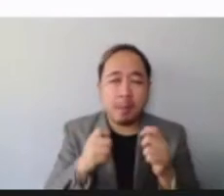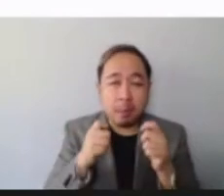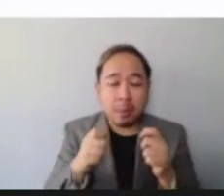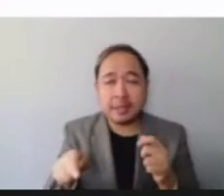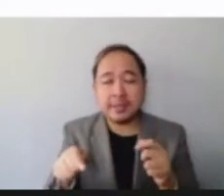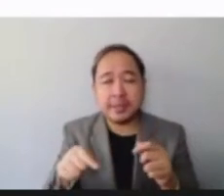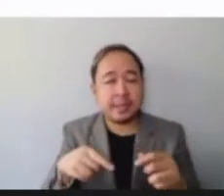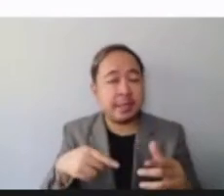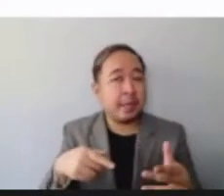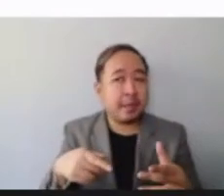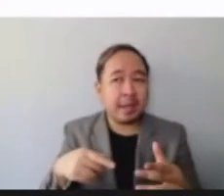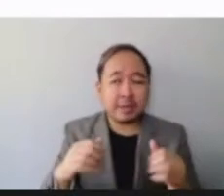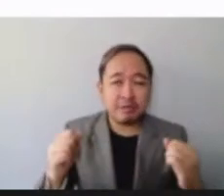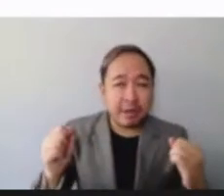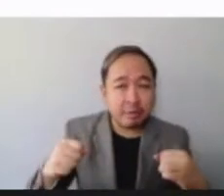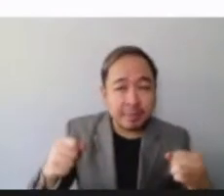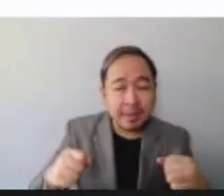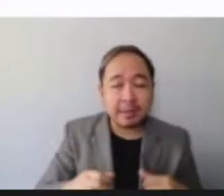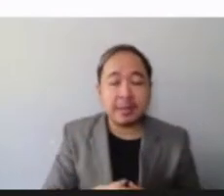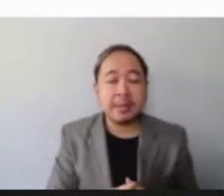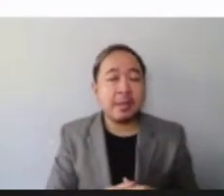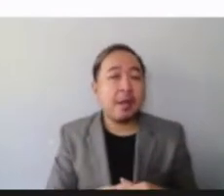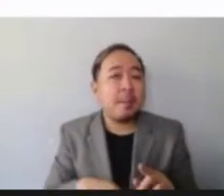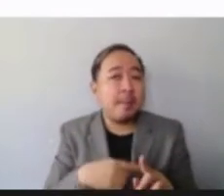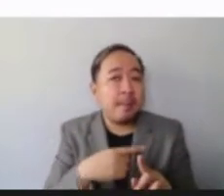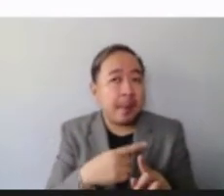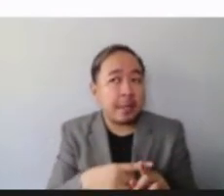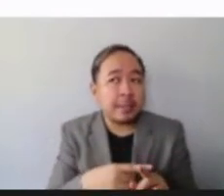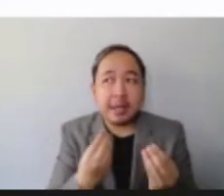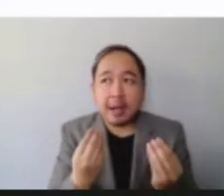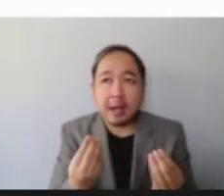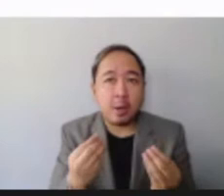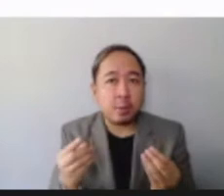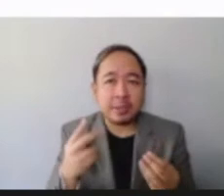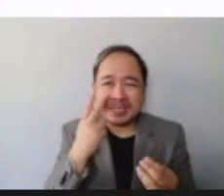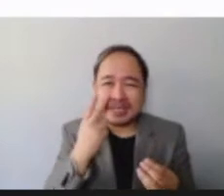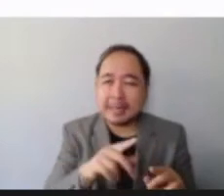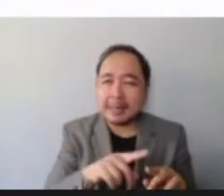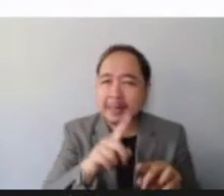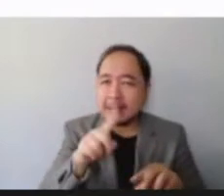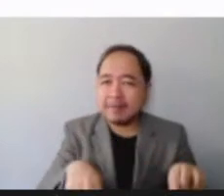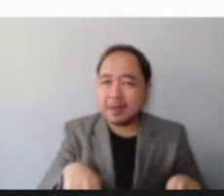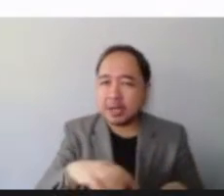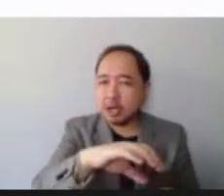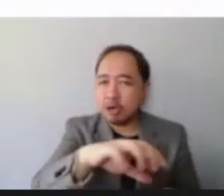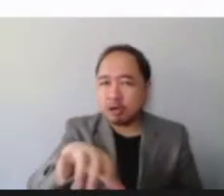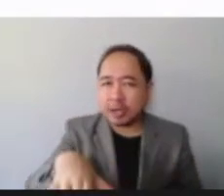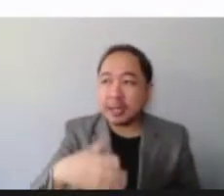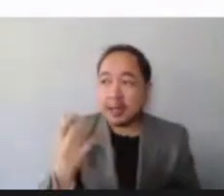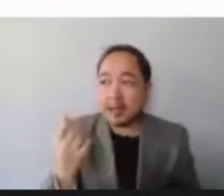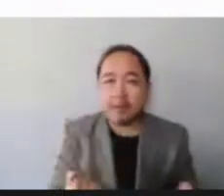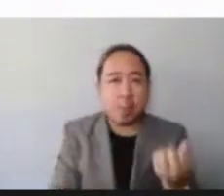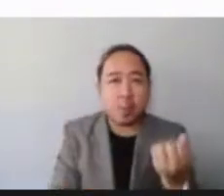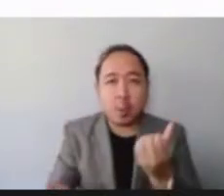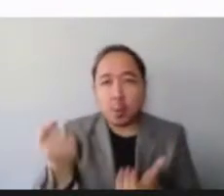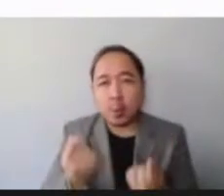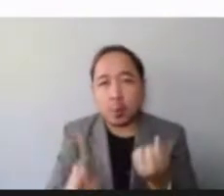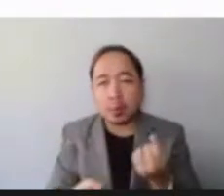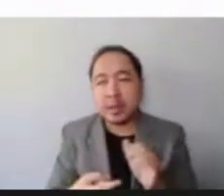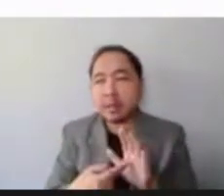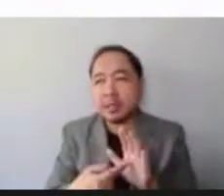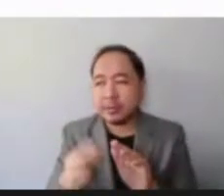also really important progress that has been made in countries in the region for example by tracking progress